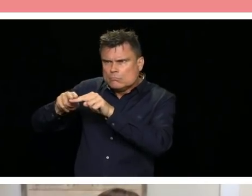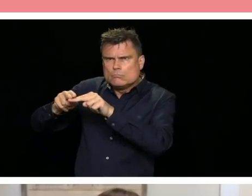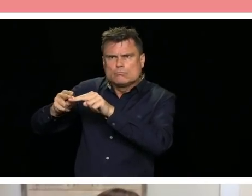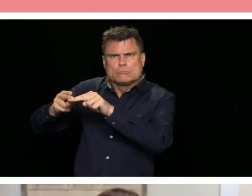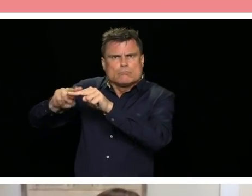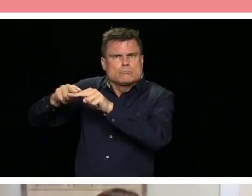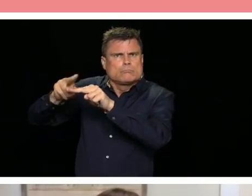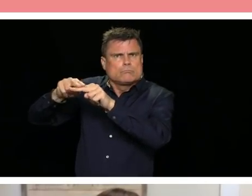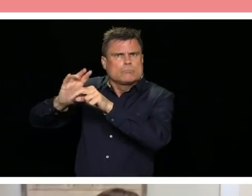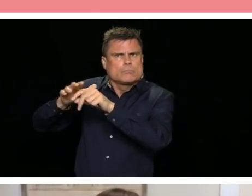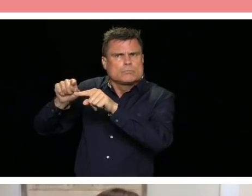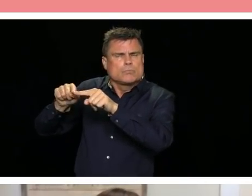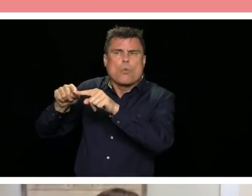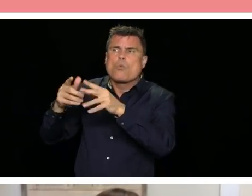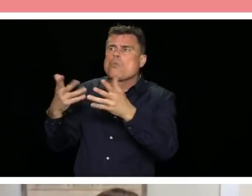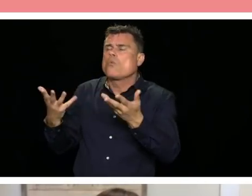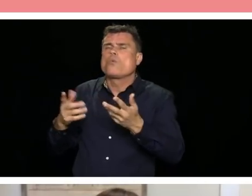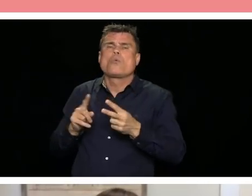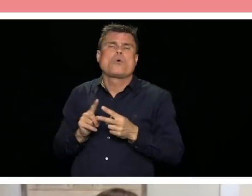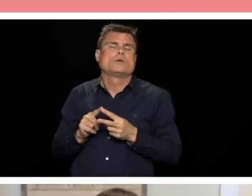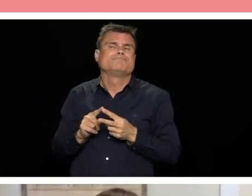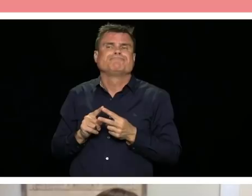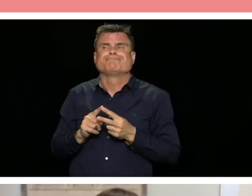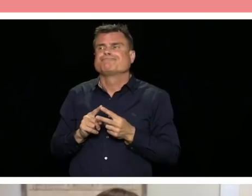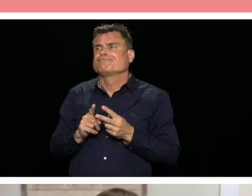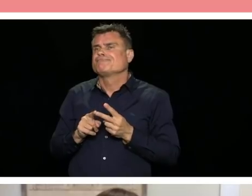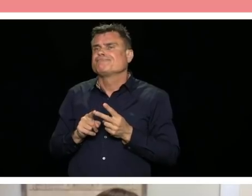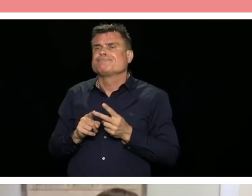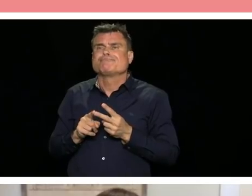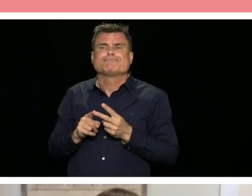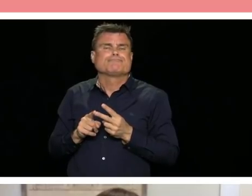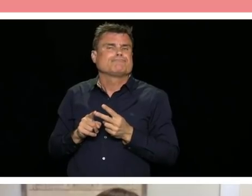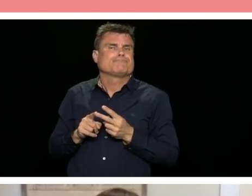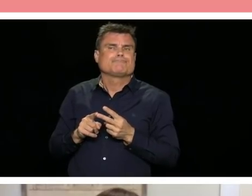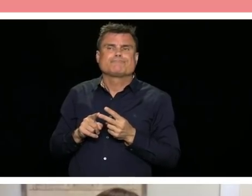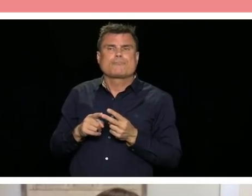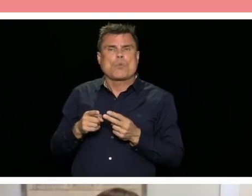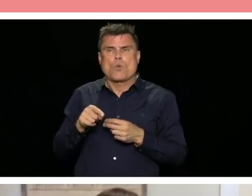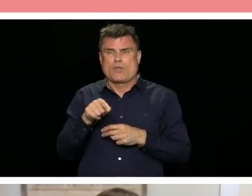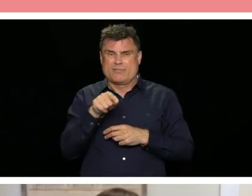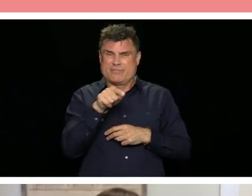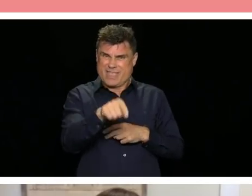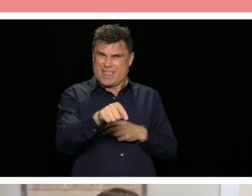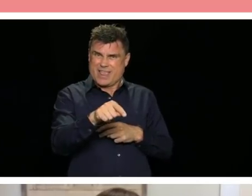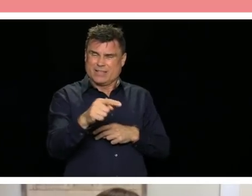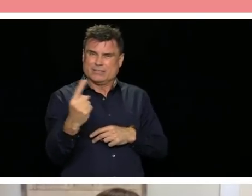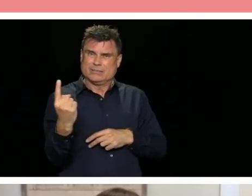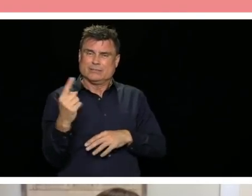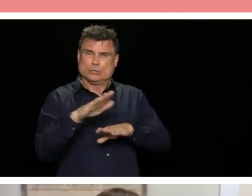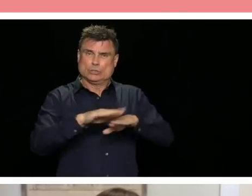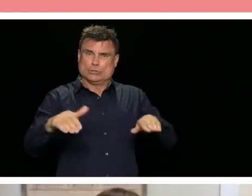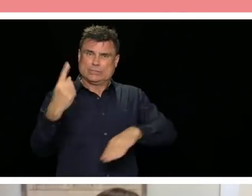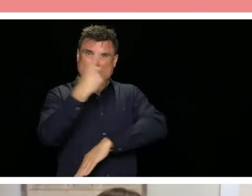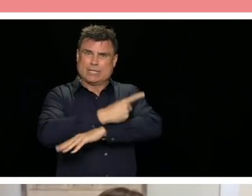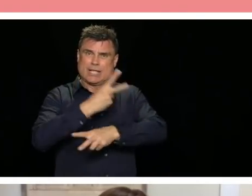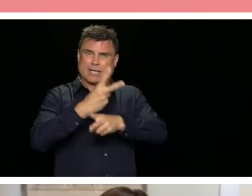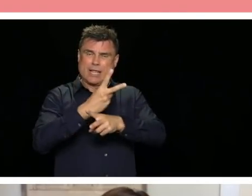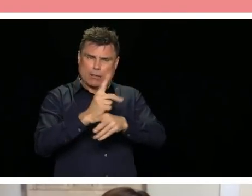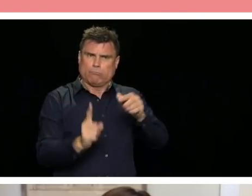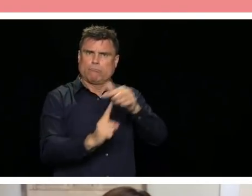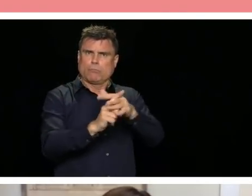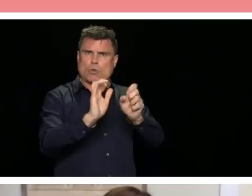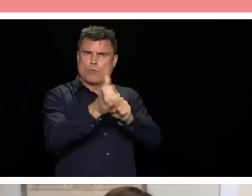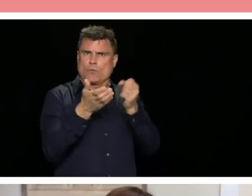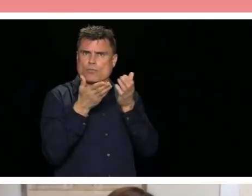or even in an individual childcare center or school to help support them should there be a case or a cluster. And